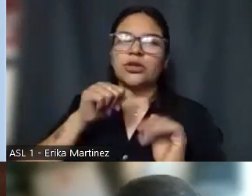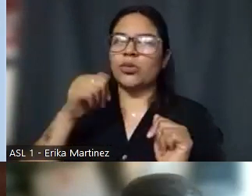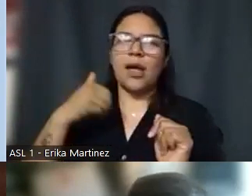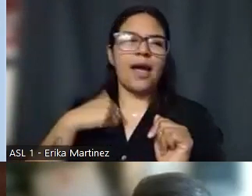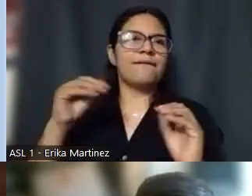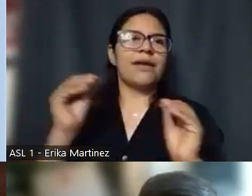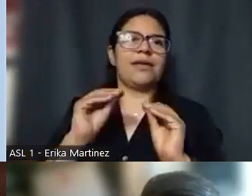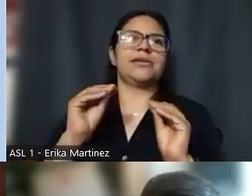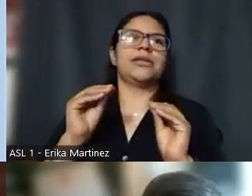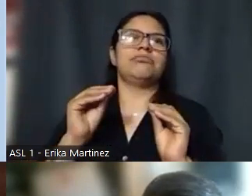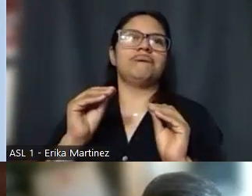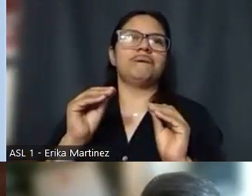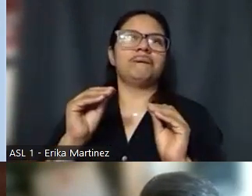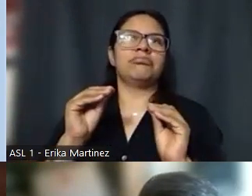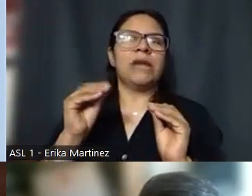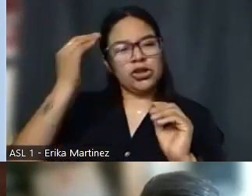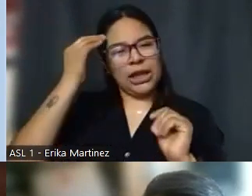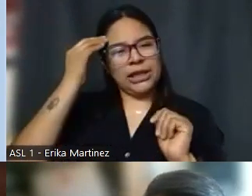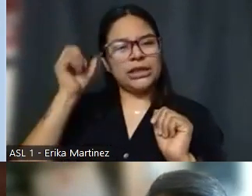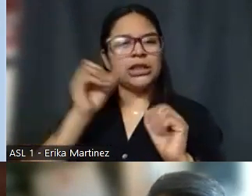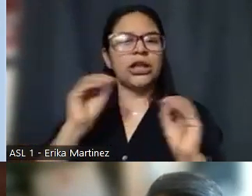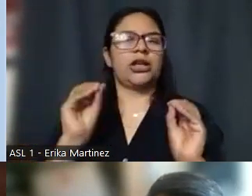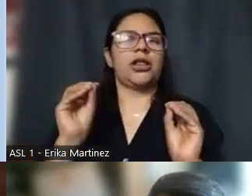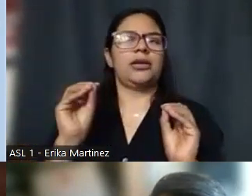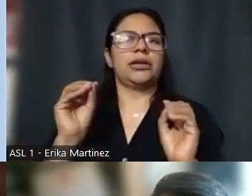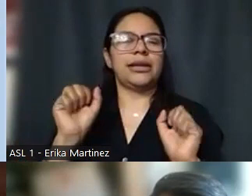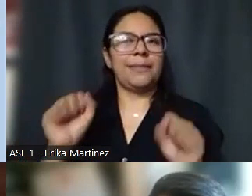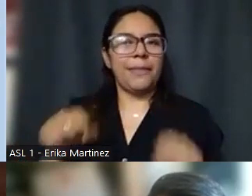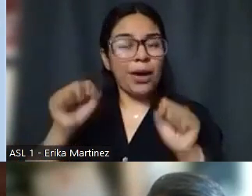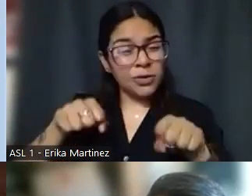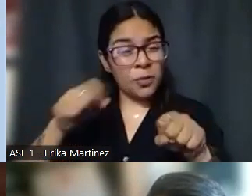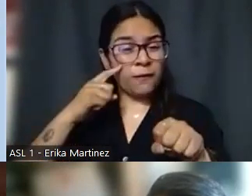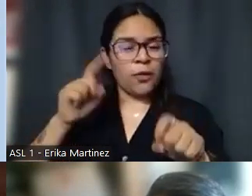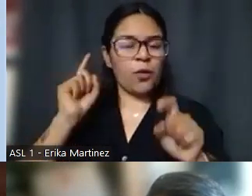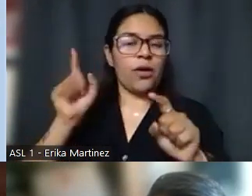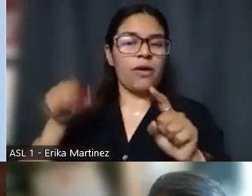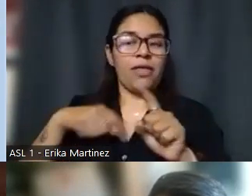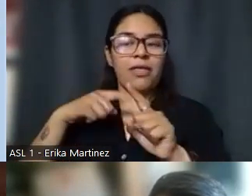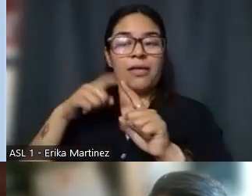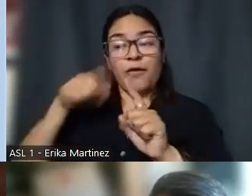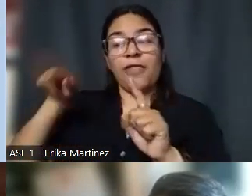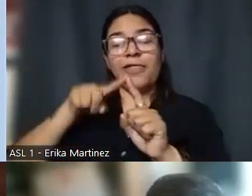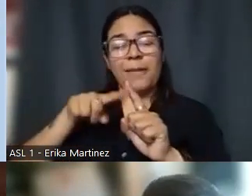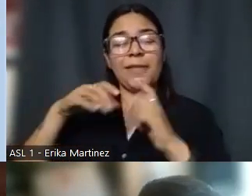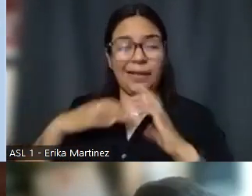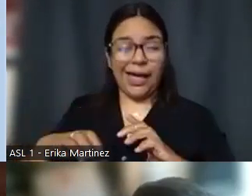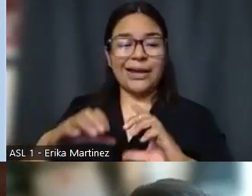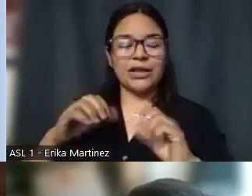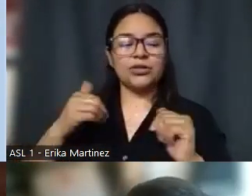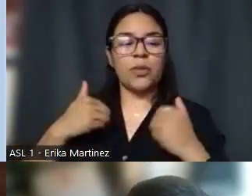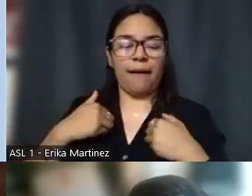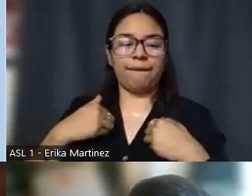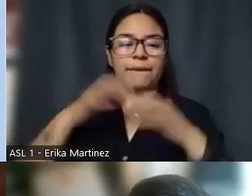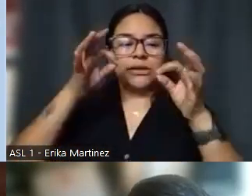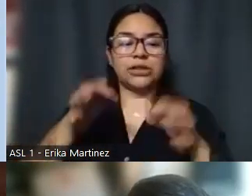capacity. So we're trying to represent them. We talk with the resident when we